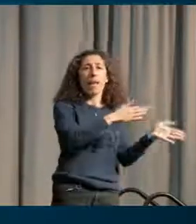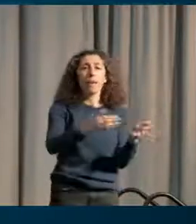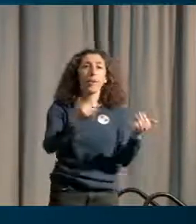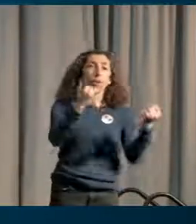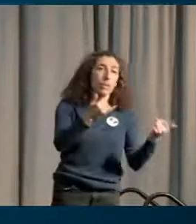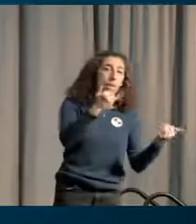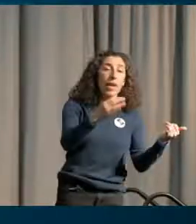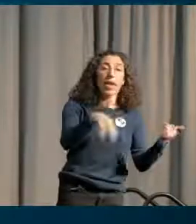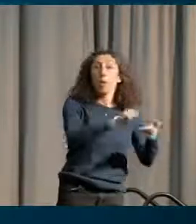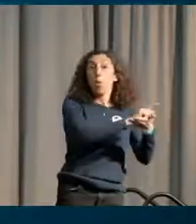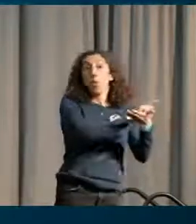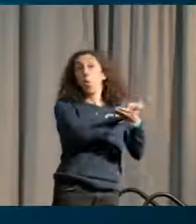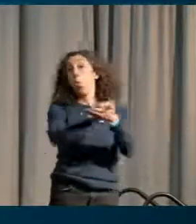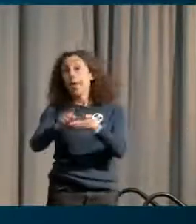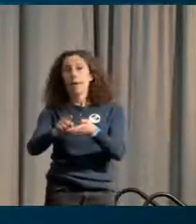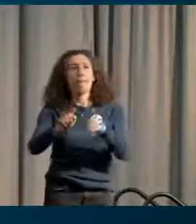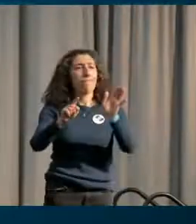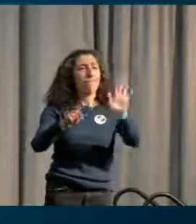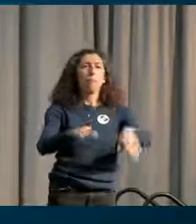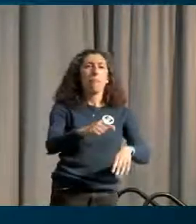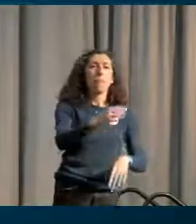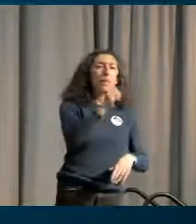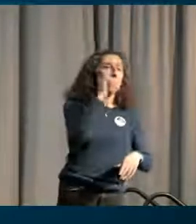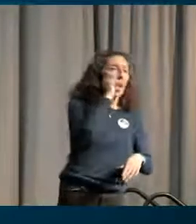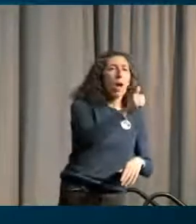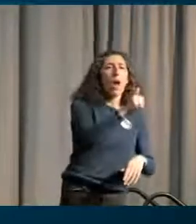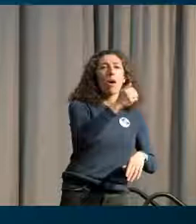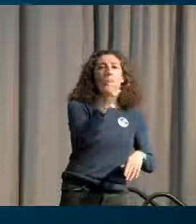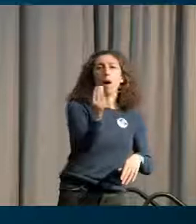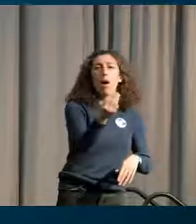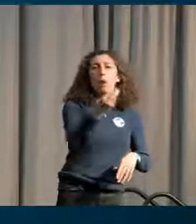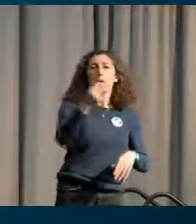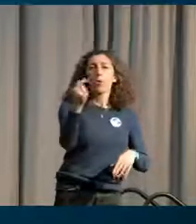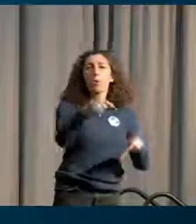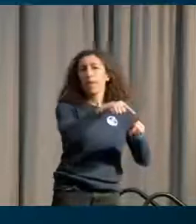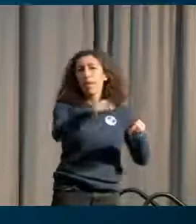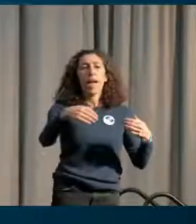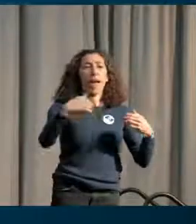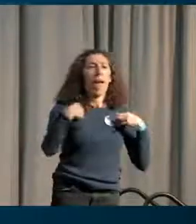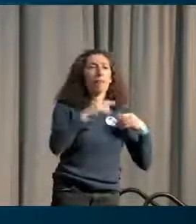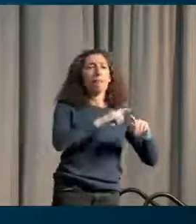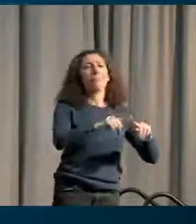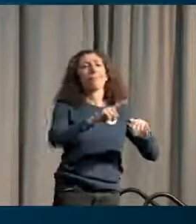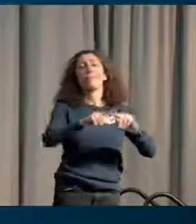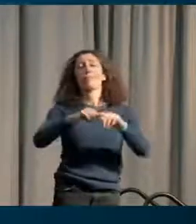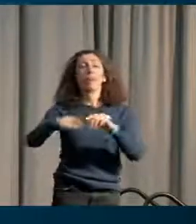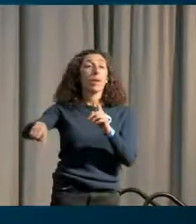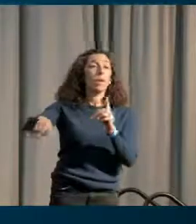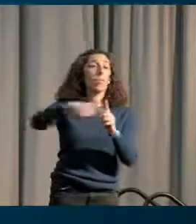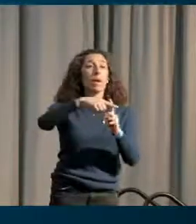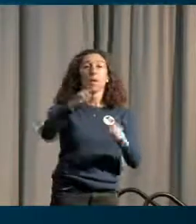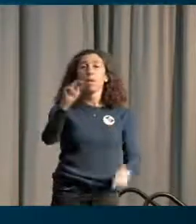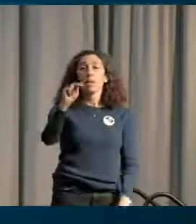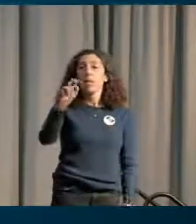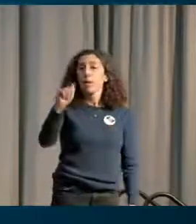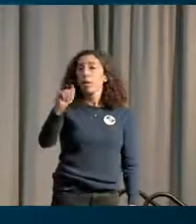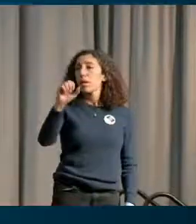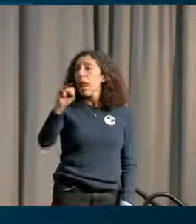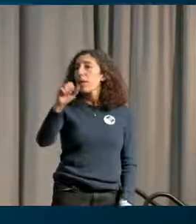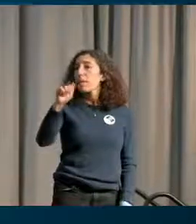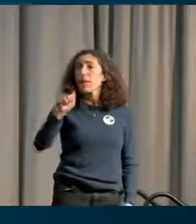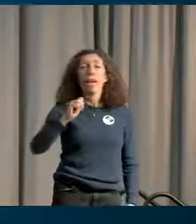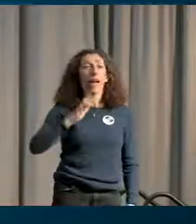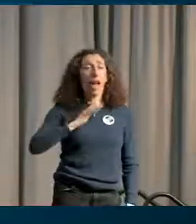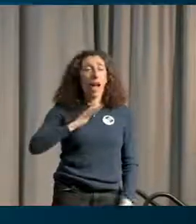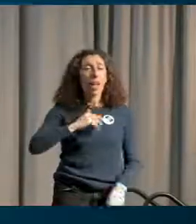not just today. We've got activities, we've got demonstrations, we've got our friends from NASA here set up with some cool exhibits and things to do as well, and